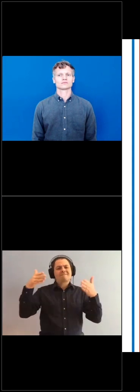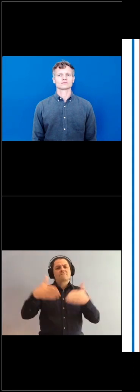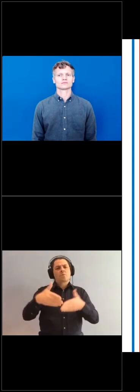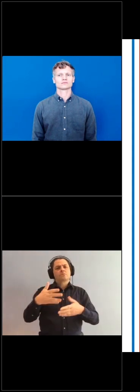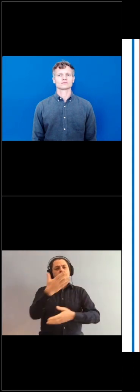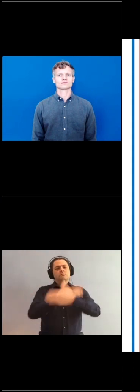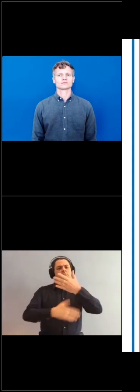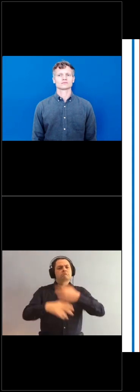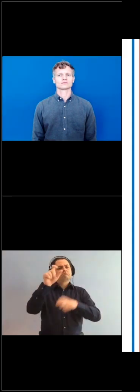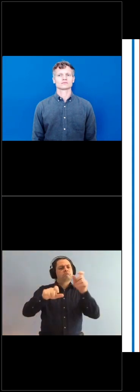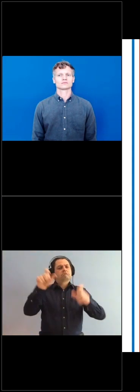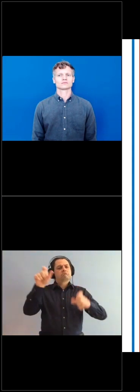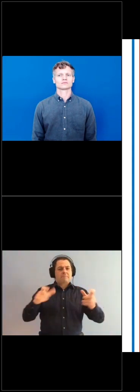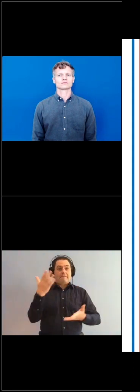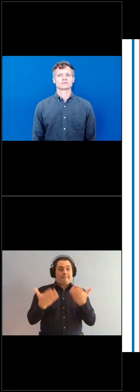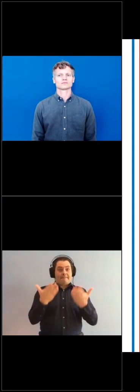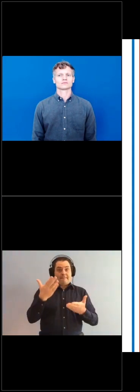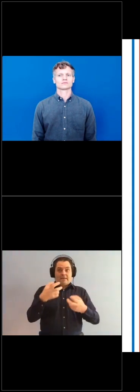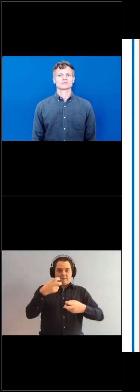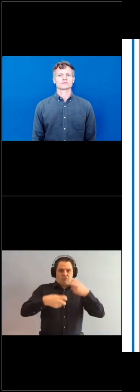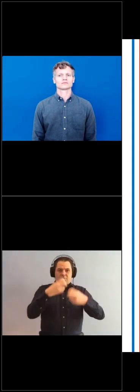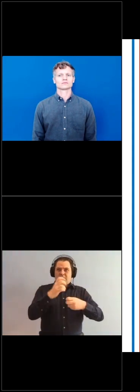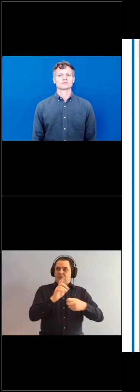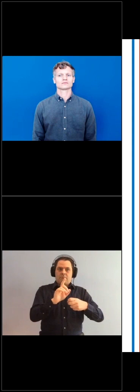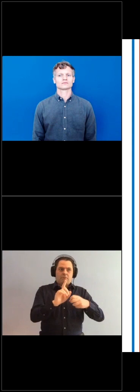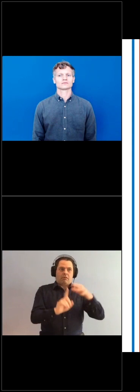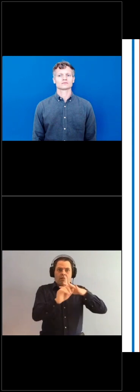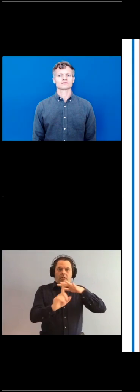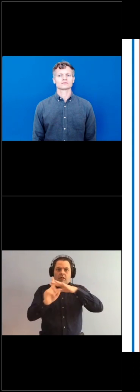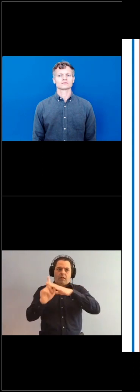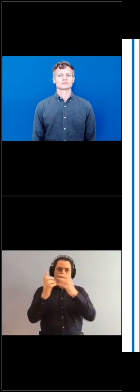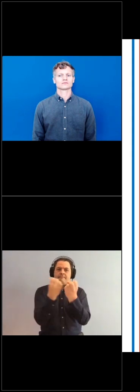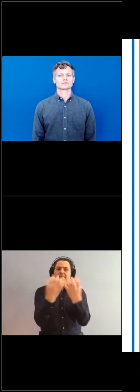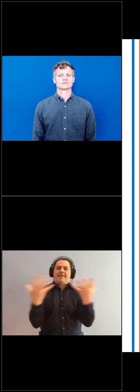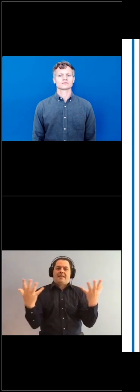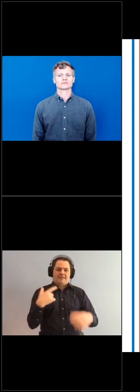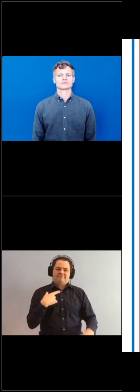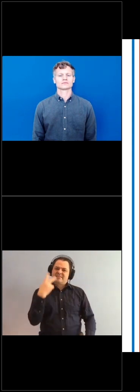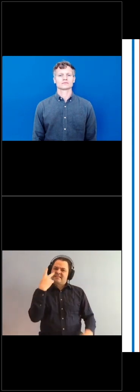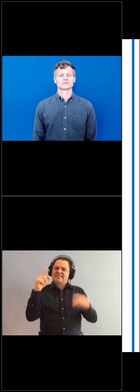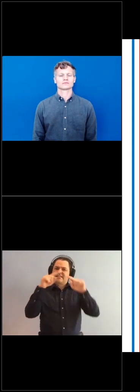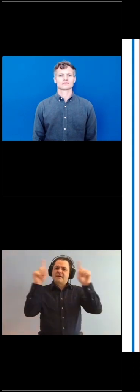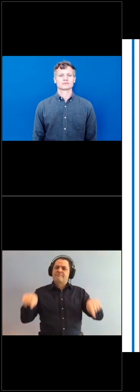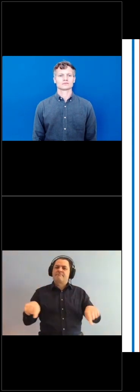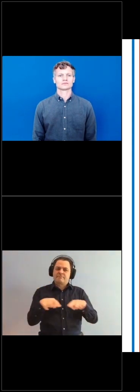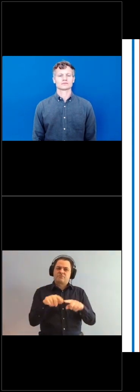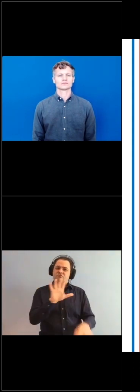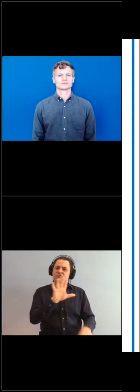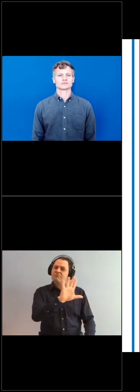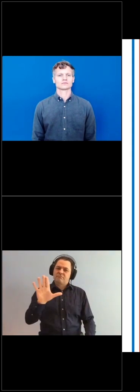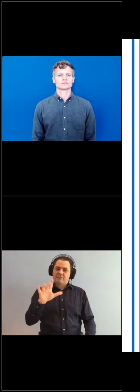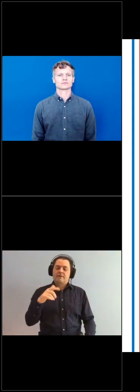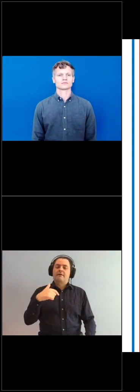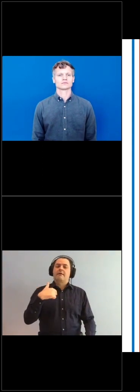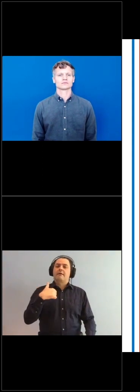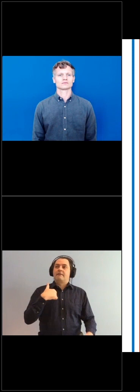to multiple risks. So we have an infographic nicely showing that multiple risks might exist within the COVID response,